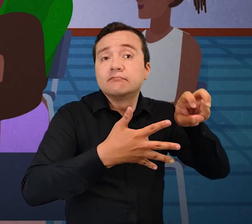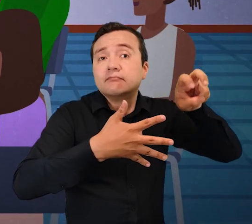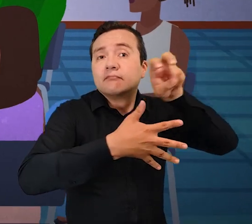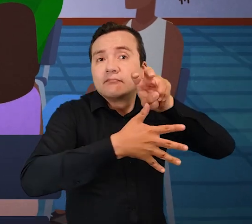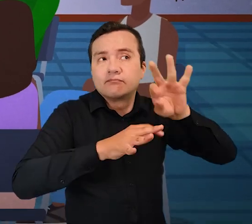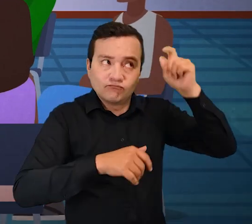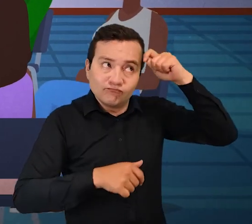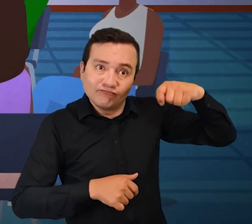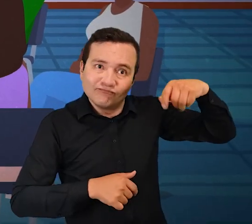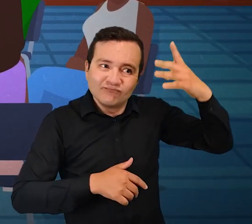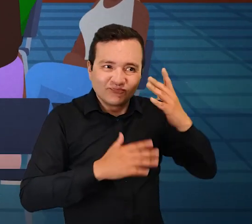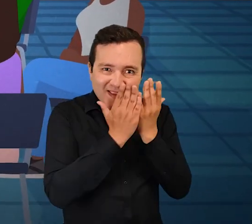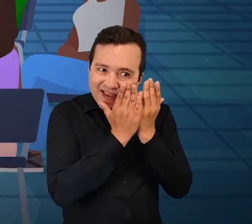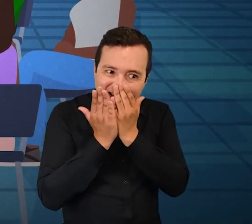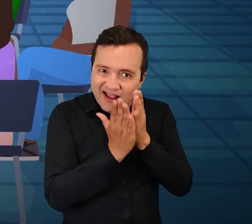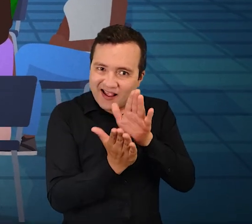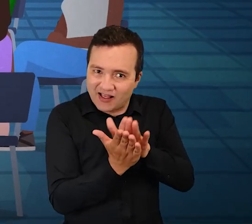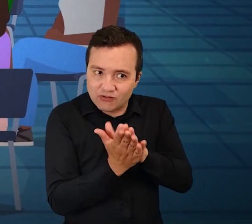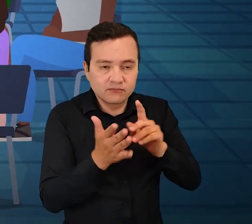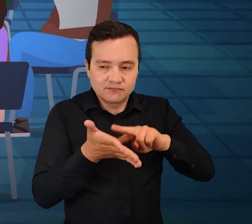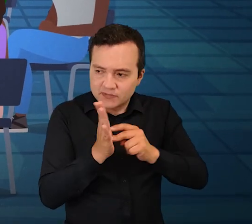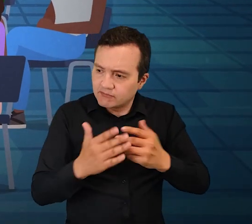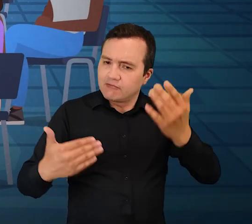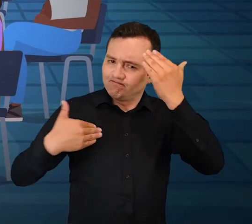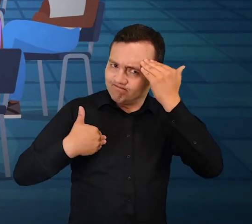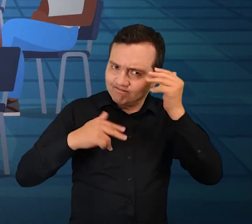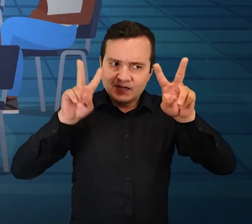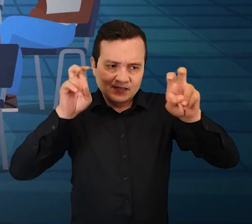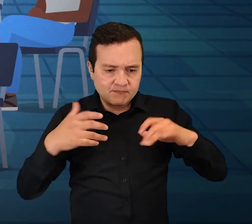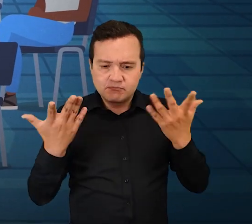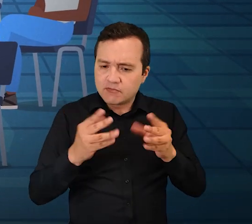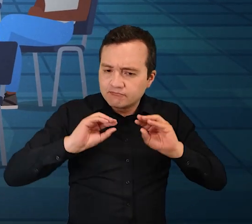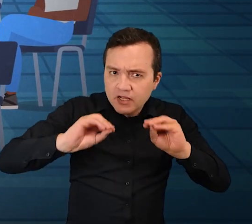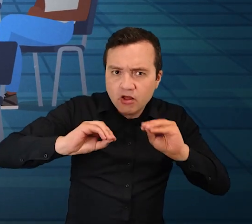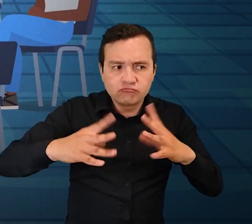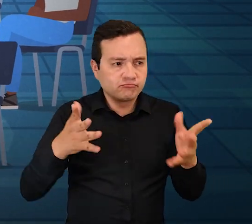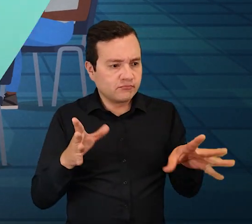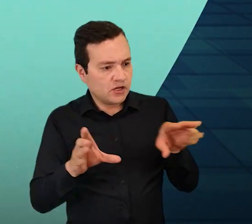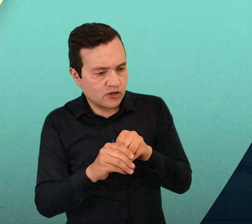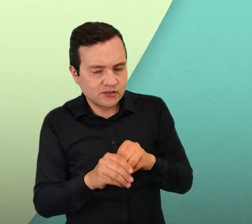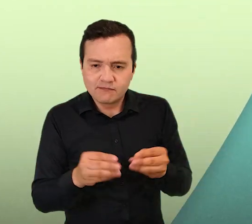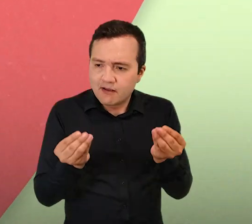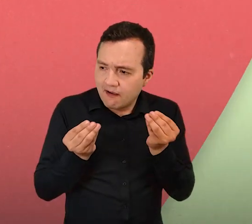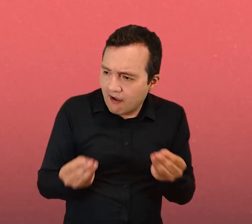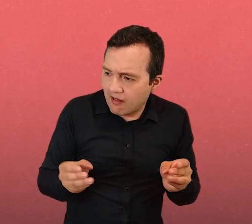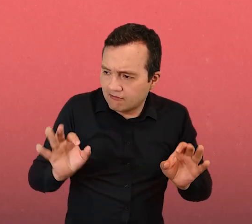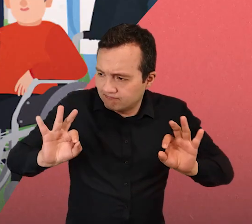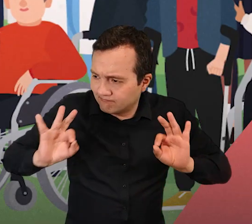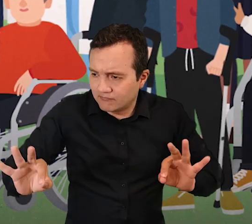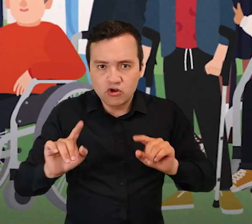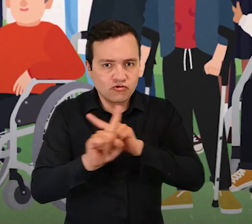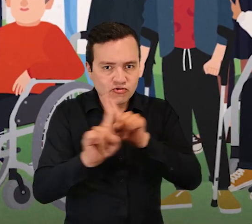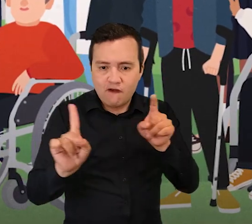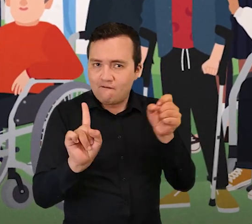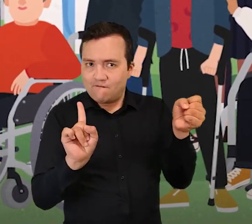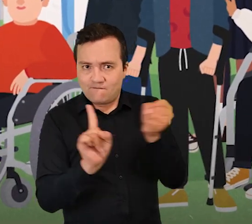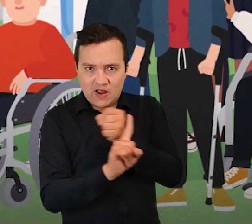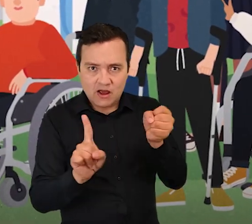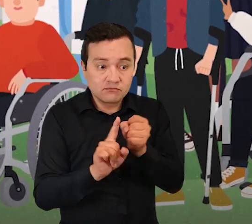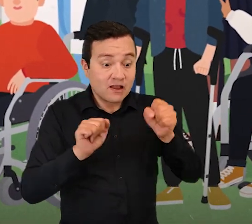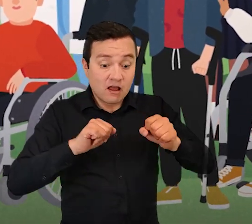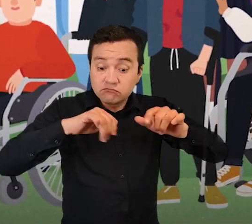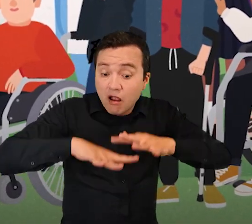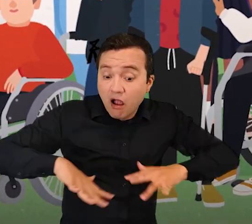to raise awareness about inclusive quality education free of violence. Foster an inclusive